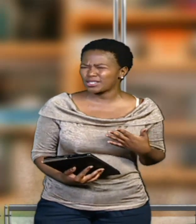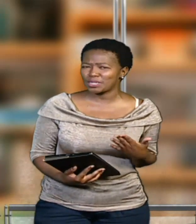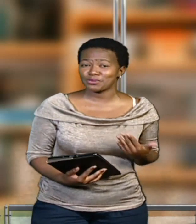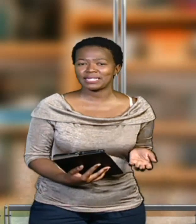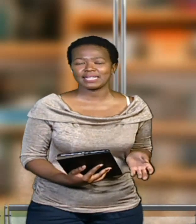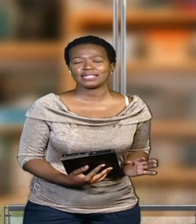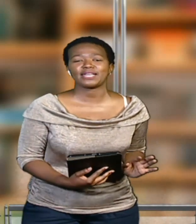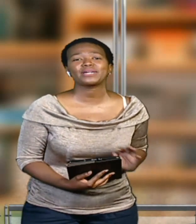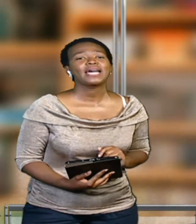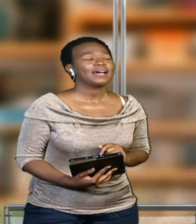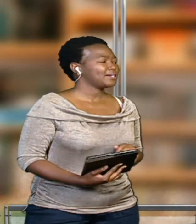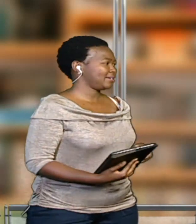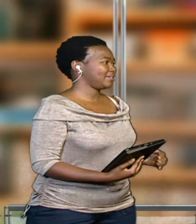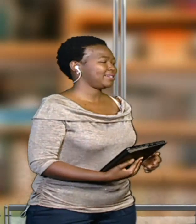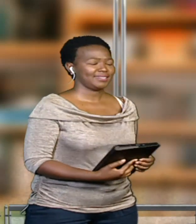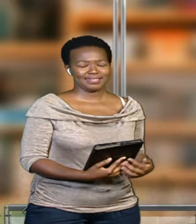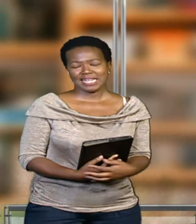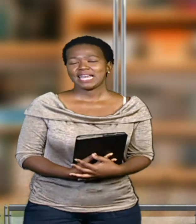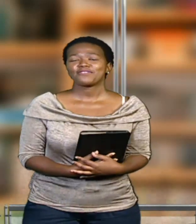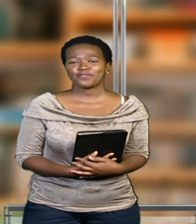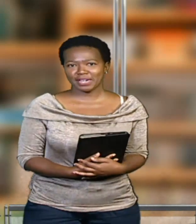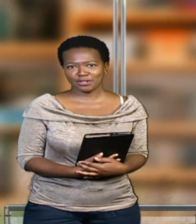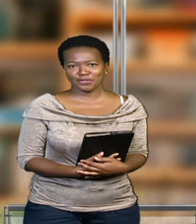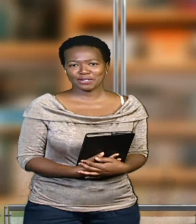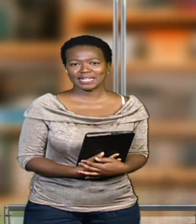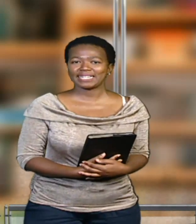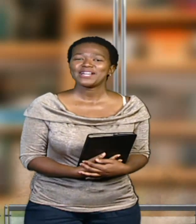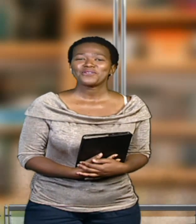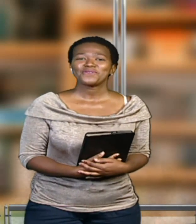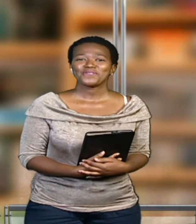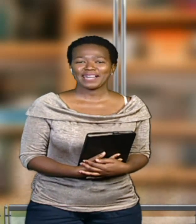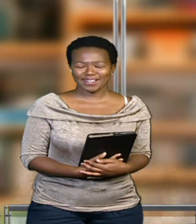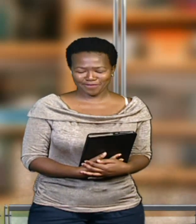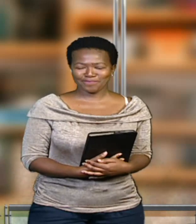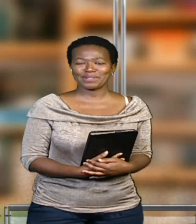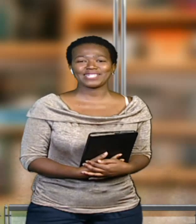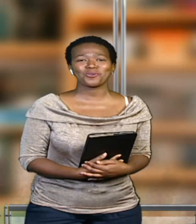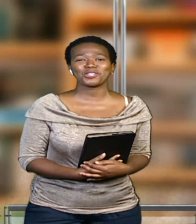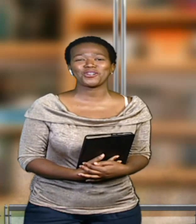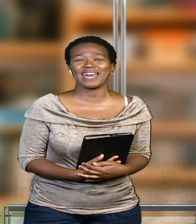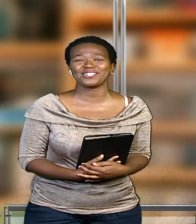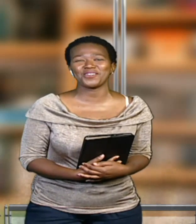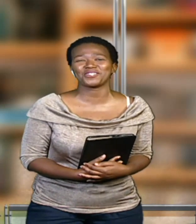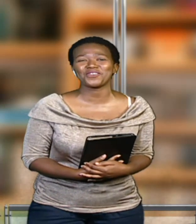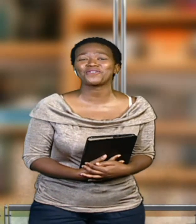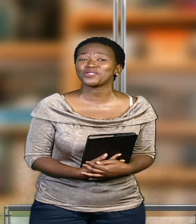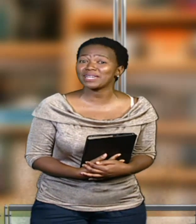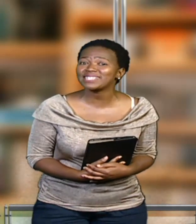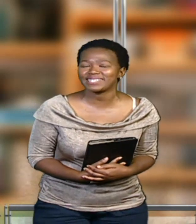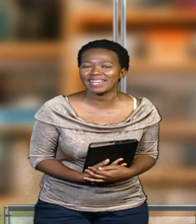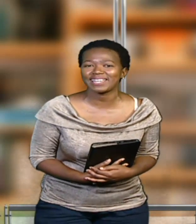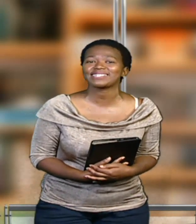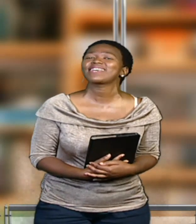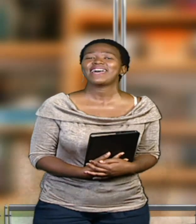unless it's really, really necessary. And sanitize frequently. Very frequently. Please wash your hands also for